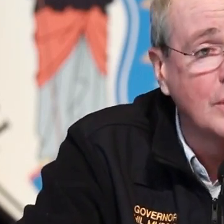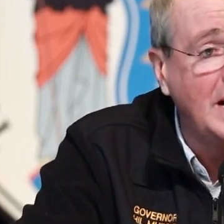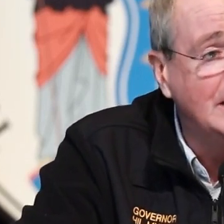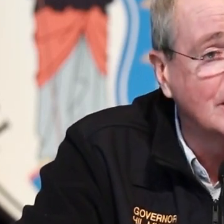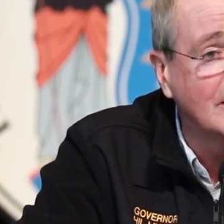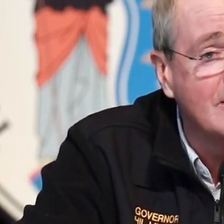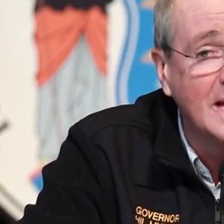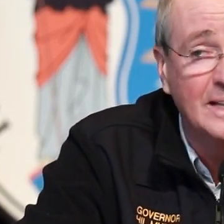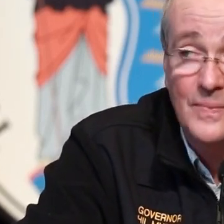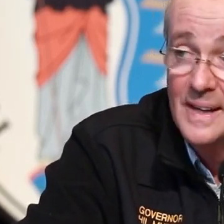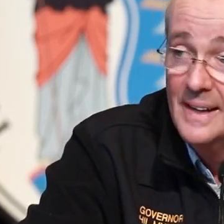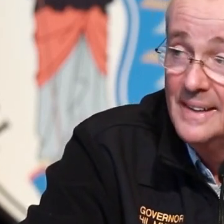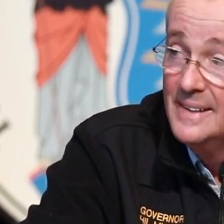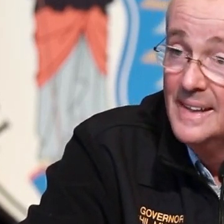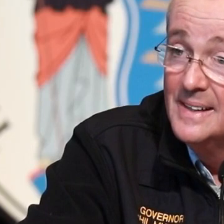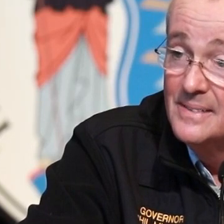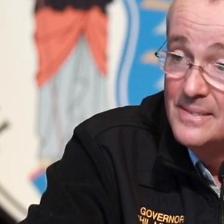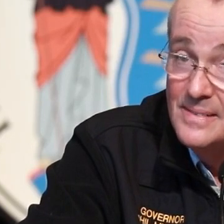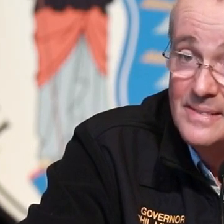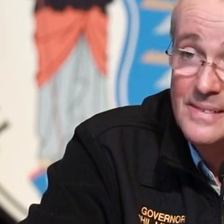good reminder that